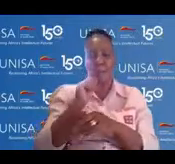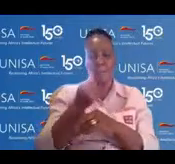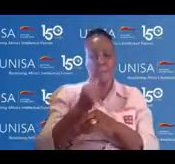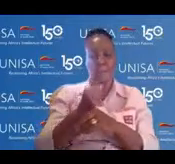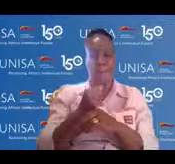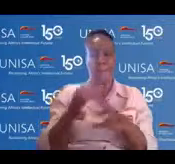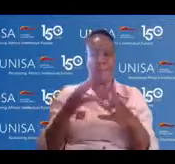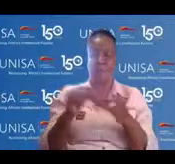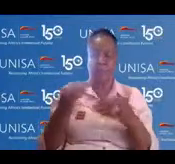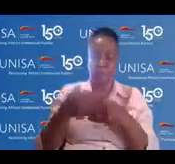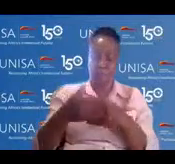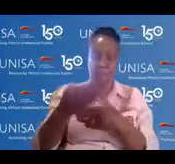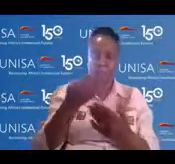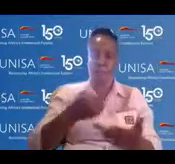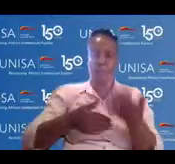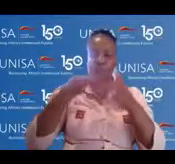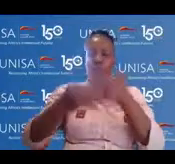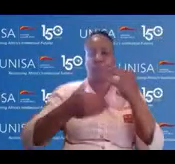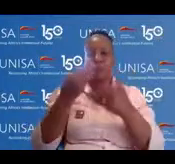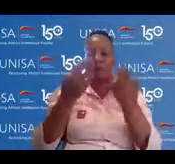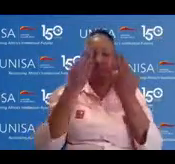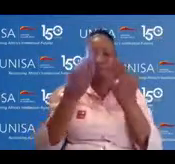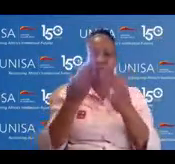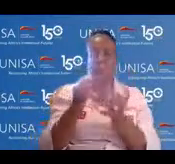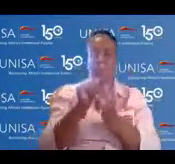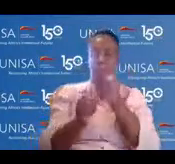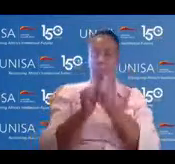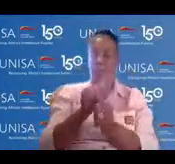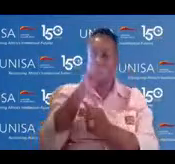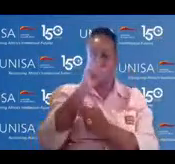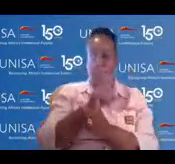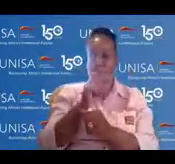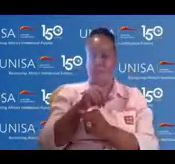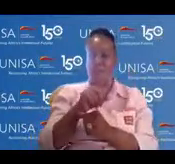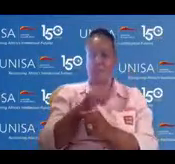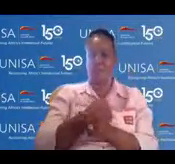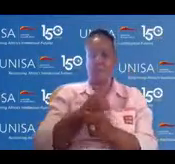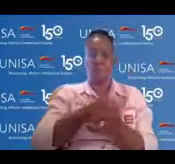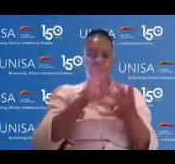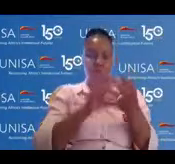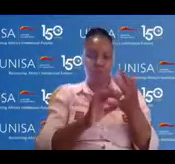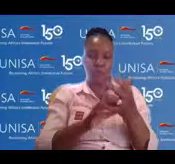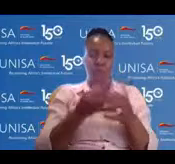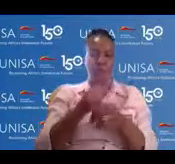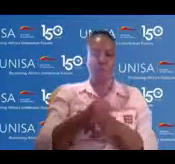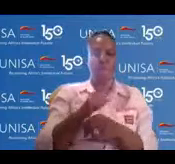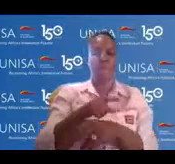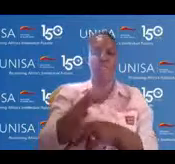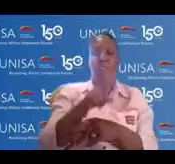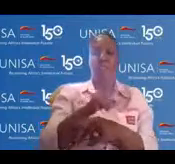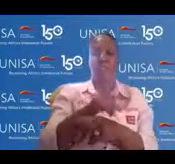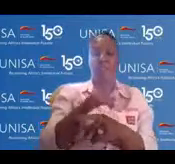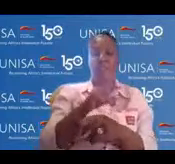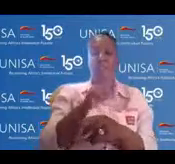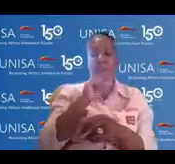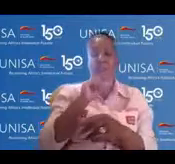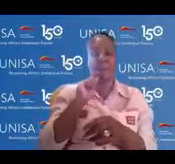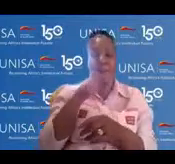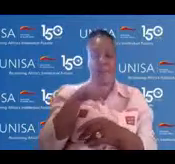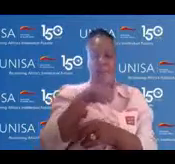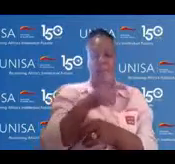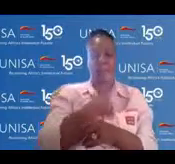studies. Then, ladies and gentlemen, this is my story. The gentleman on these pictures is me. Then it's